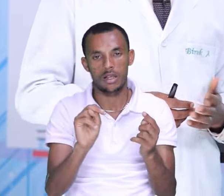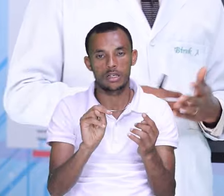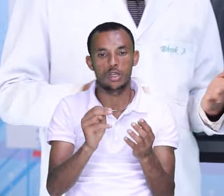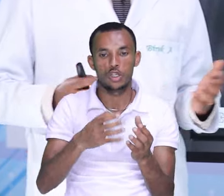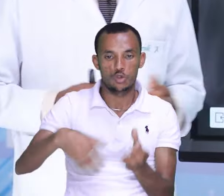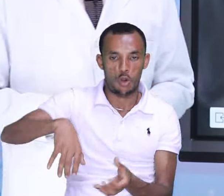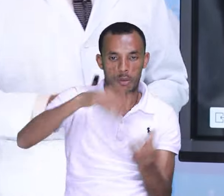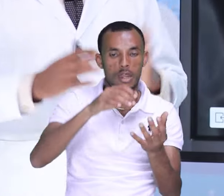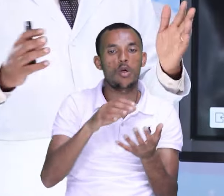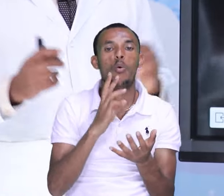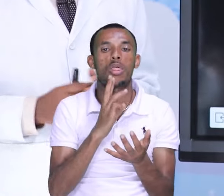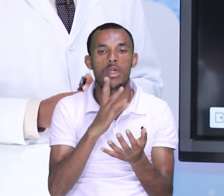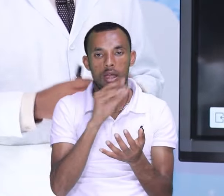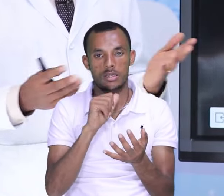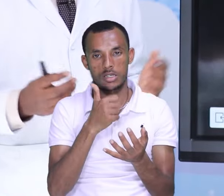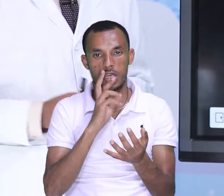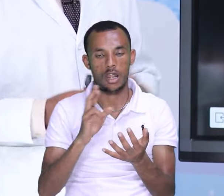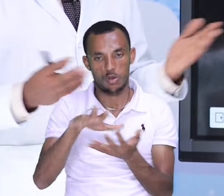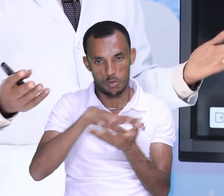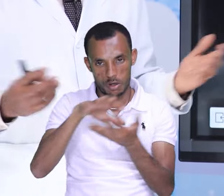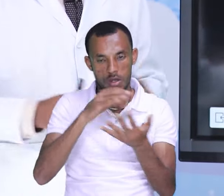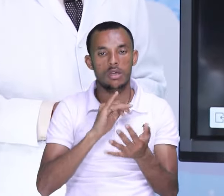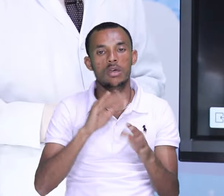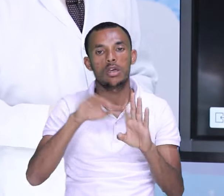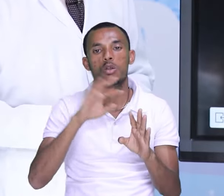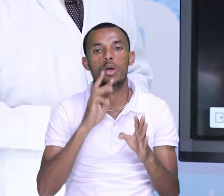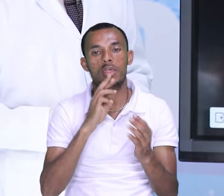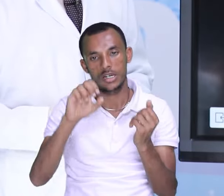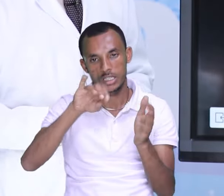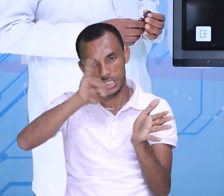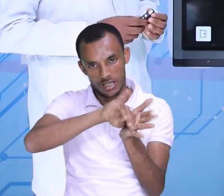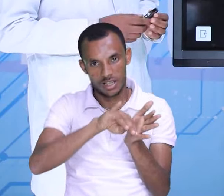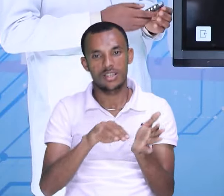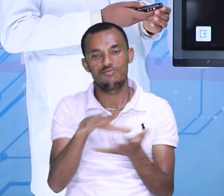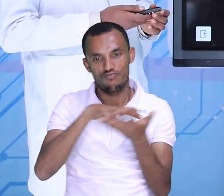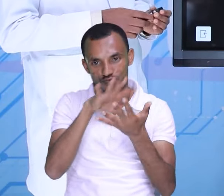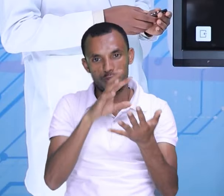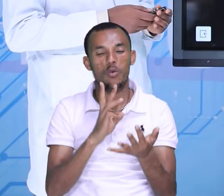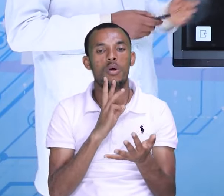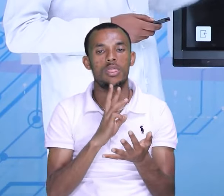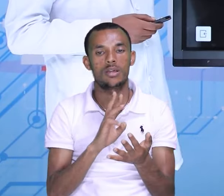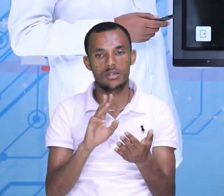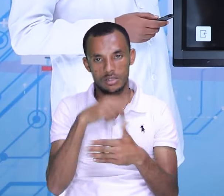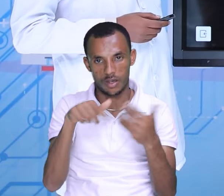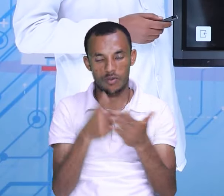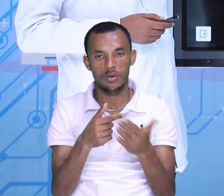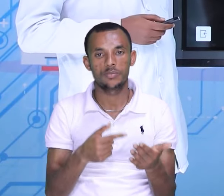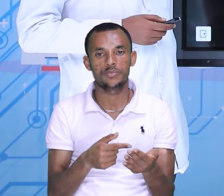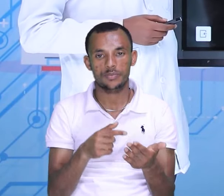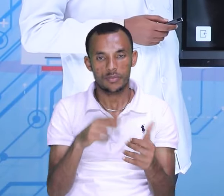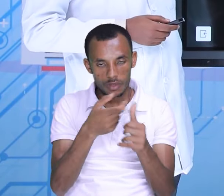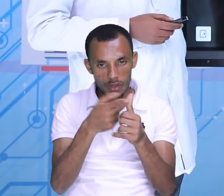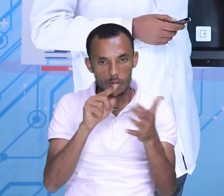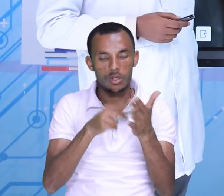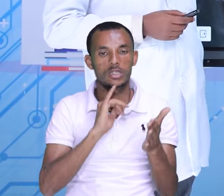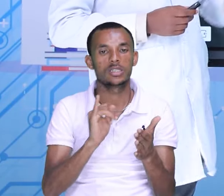water. Acids are soluble in water. Most of acids, most of base, most of salts are soluble in water. Therefore, the first